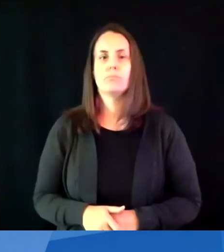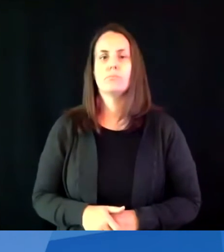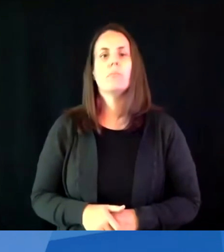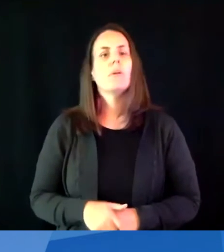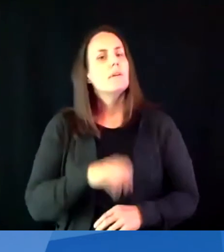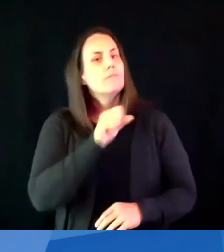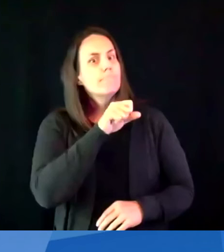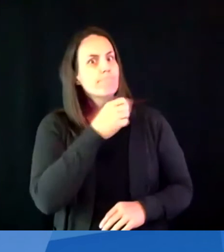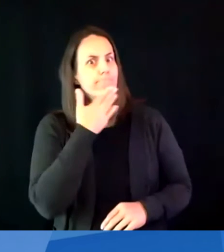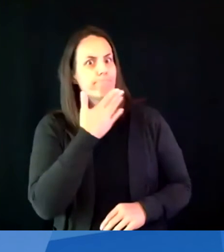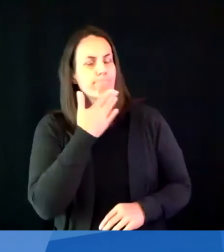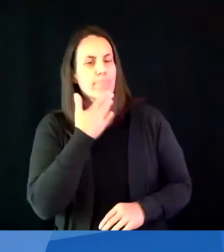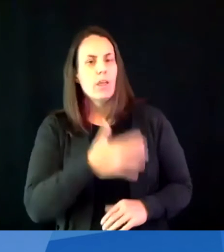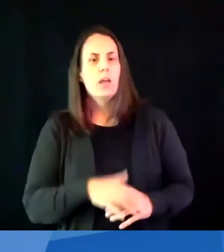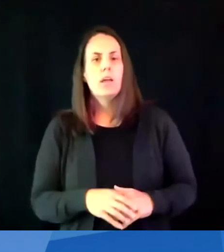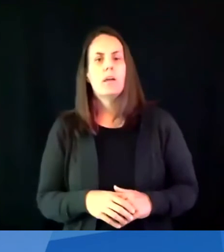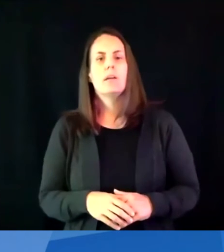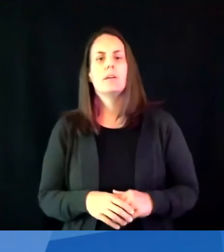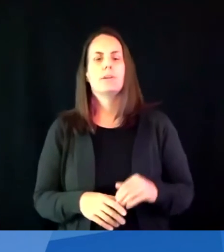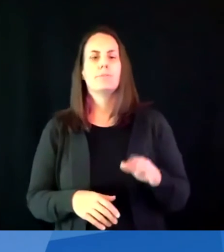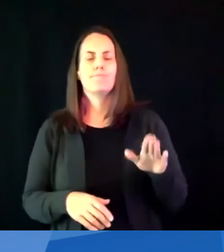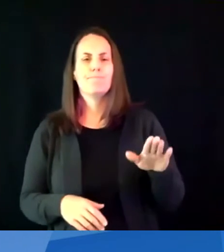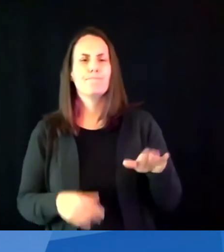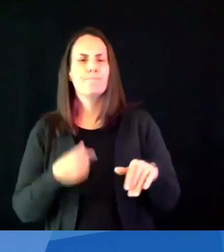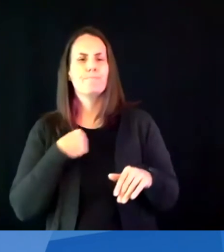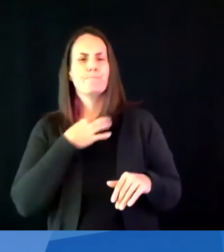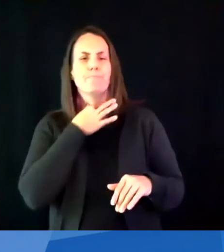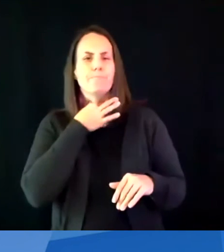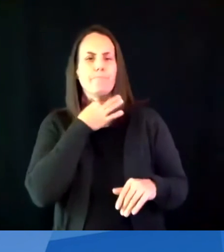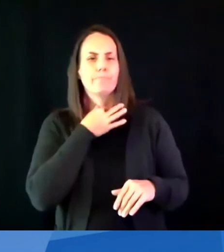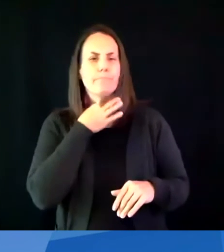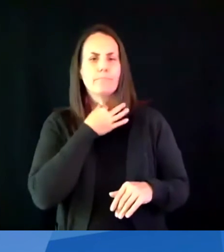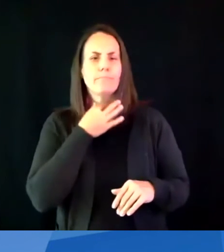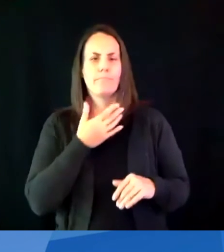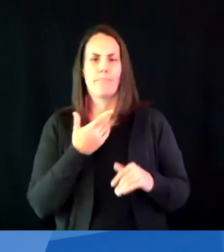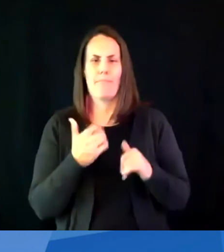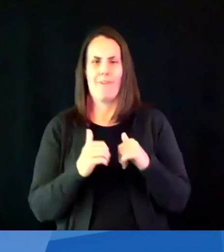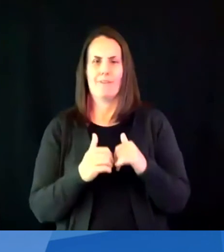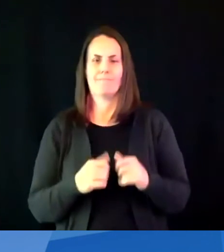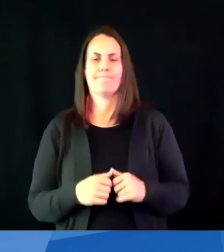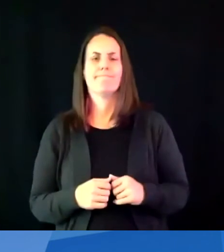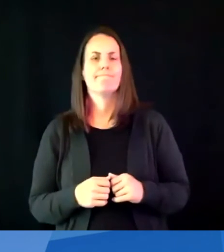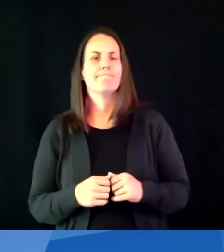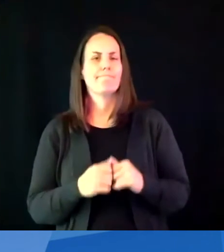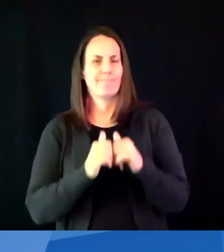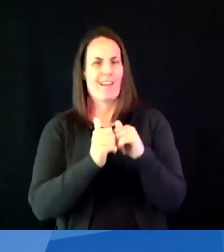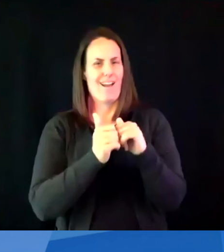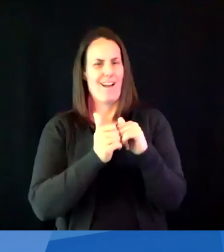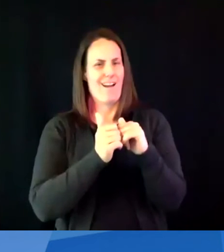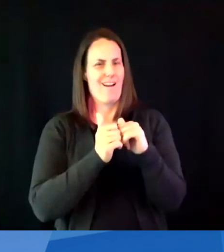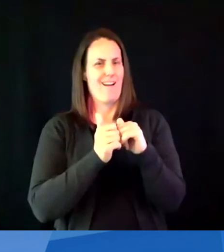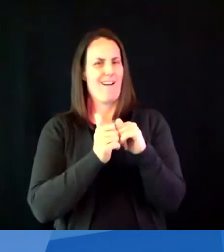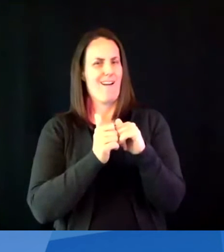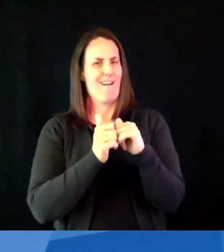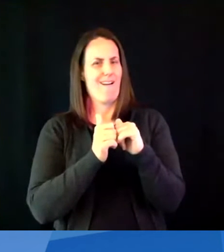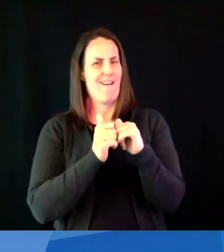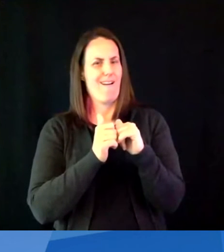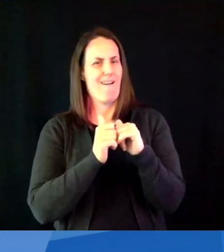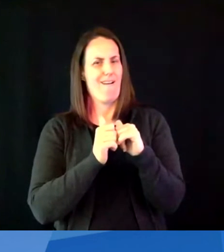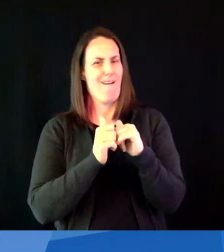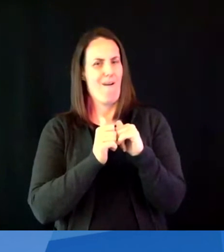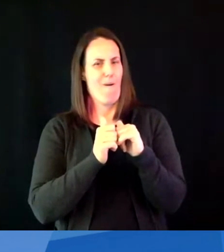ones will be taken care of or receive a similar level of care as they would in a hospital that they will be transferred out